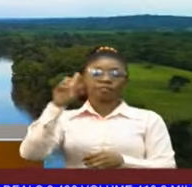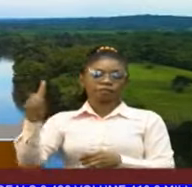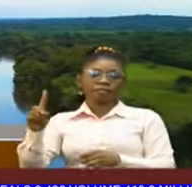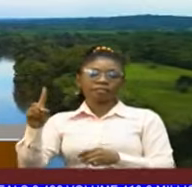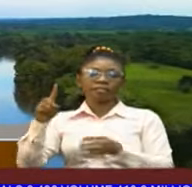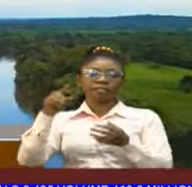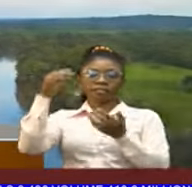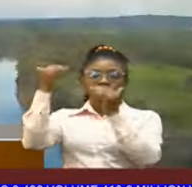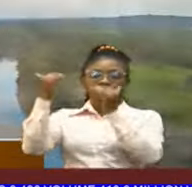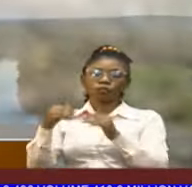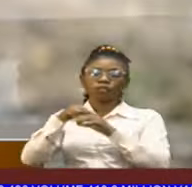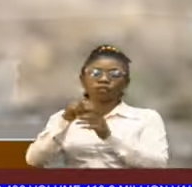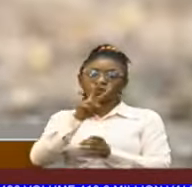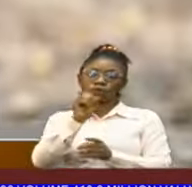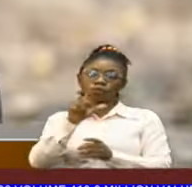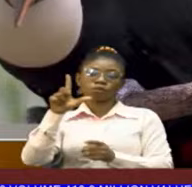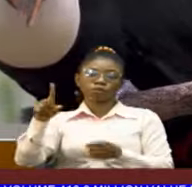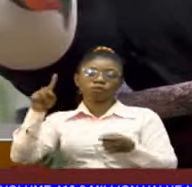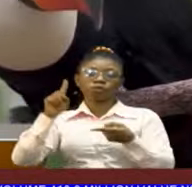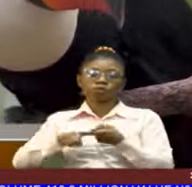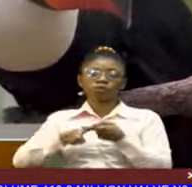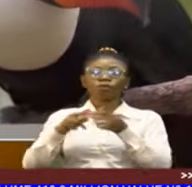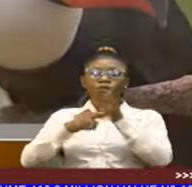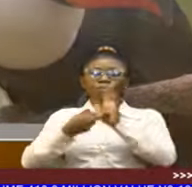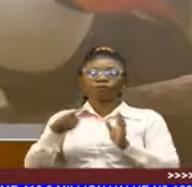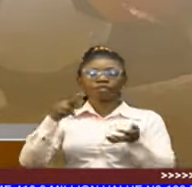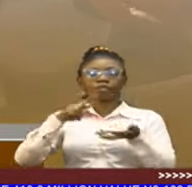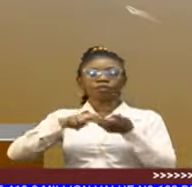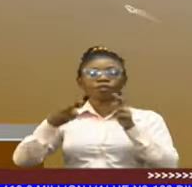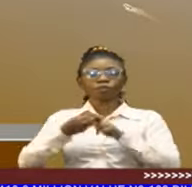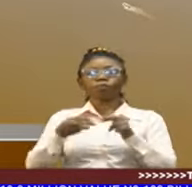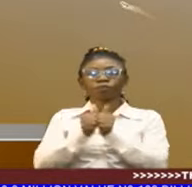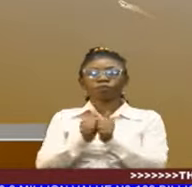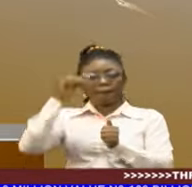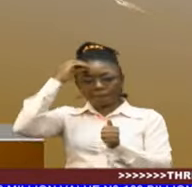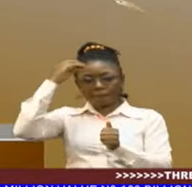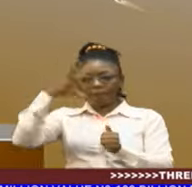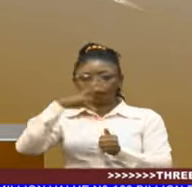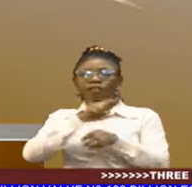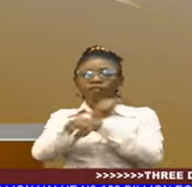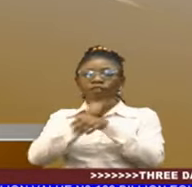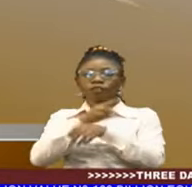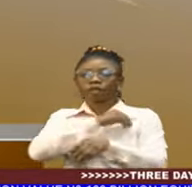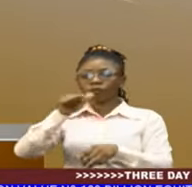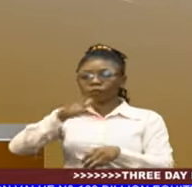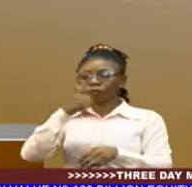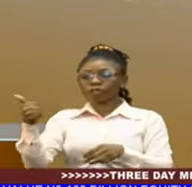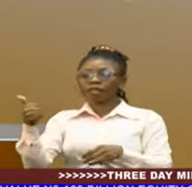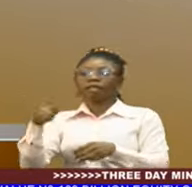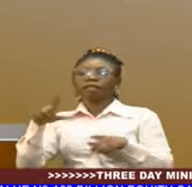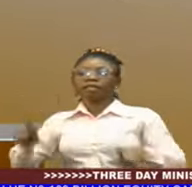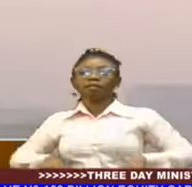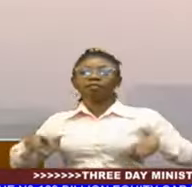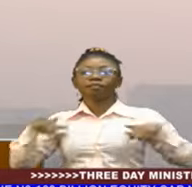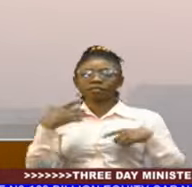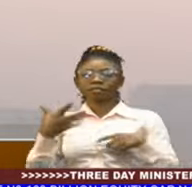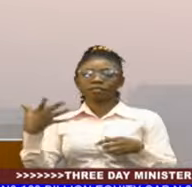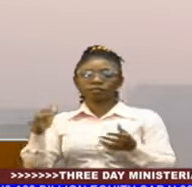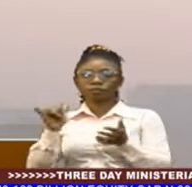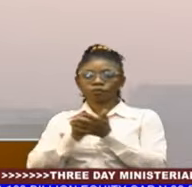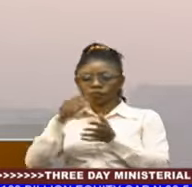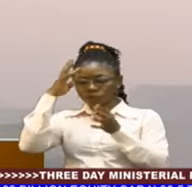2021, emphasizing the relationship between man, nature, and other living beings needs a radical rethink in order to design